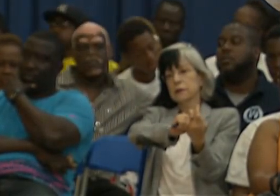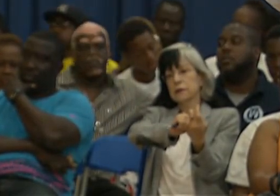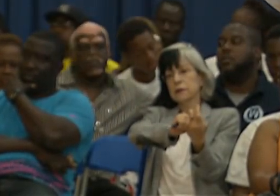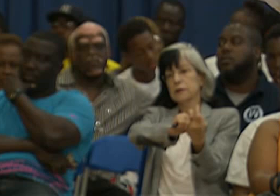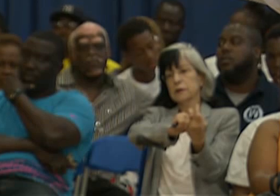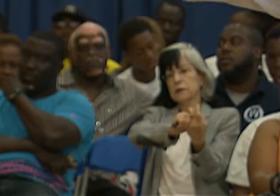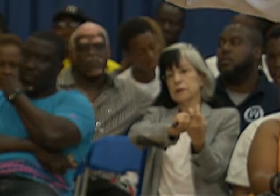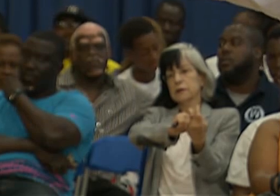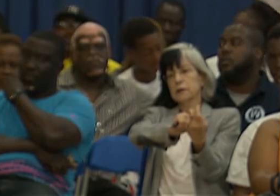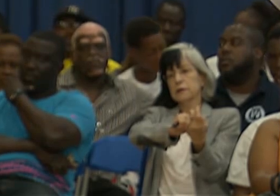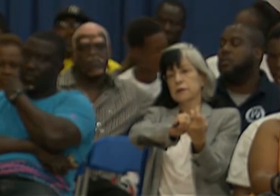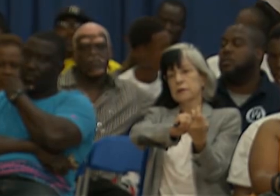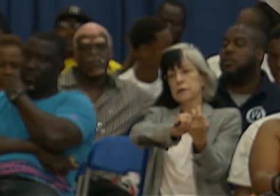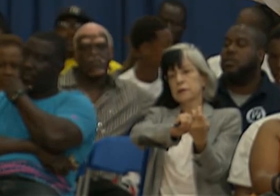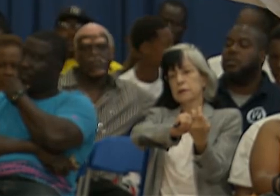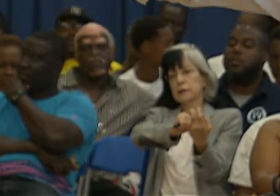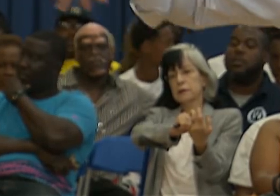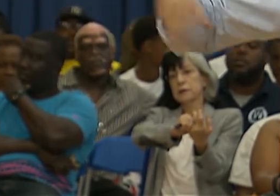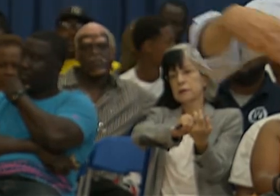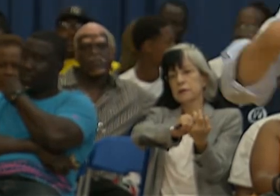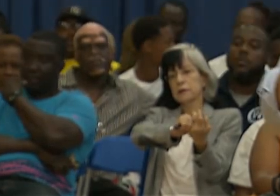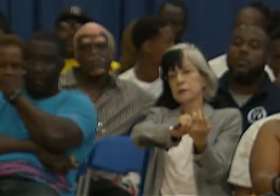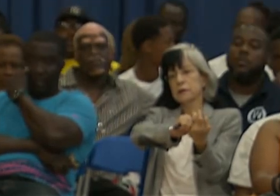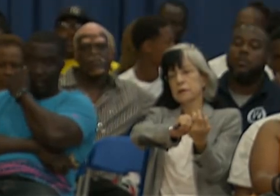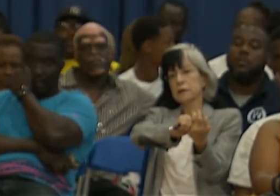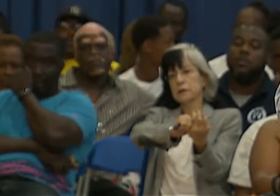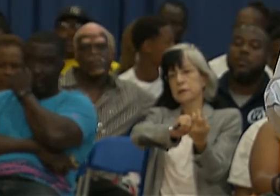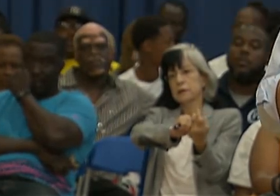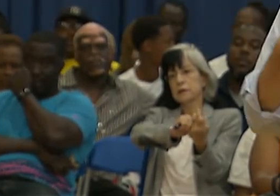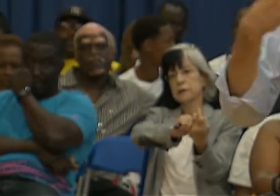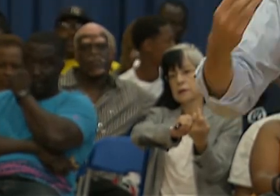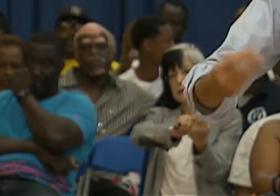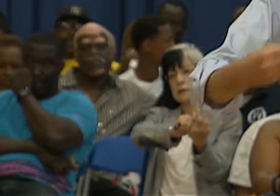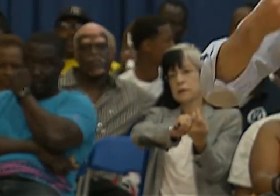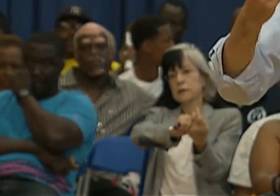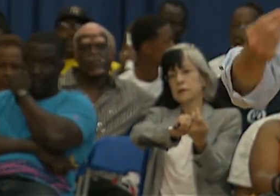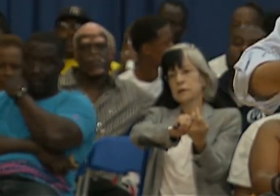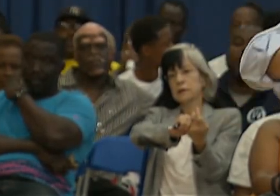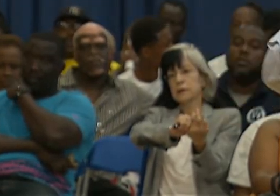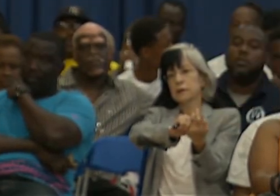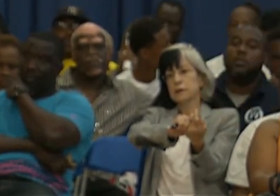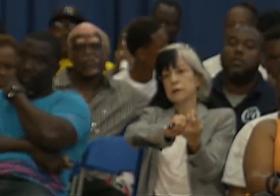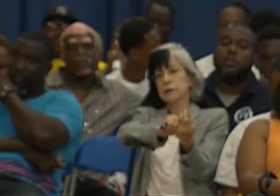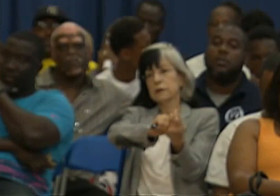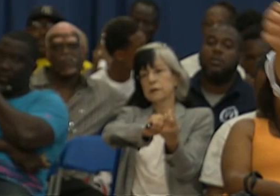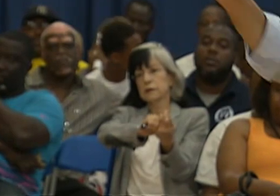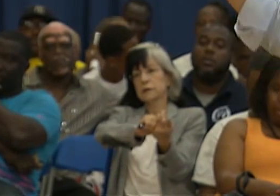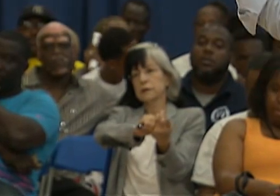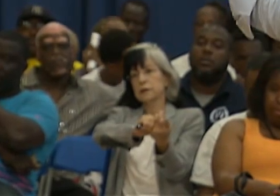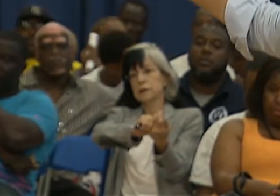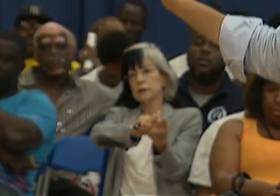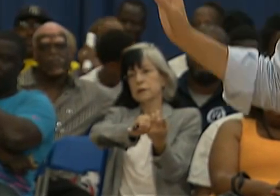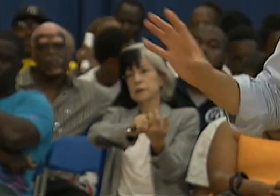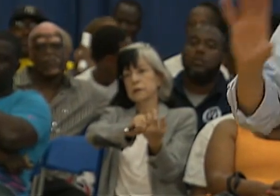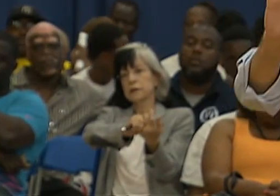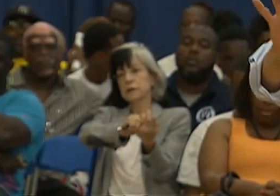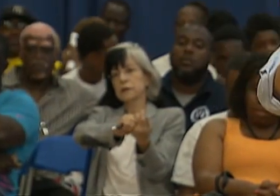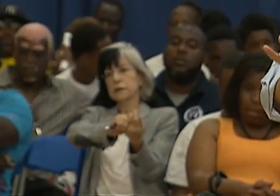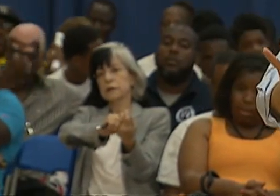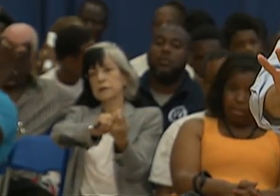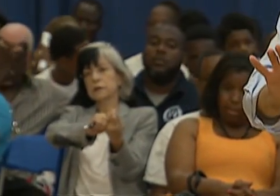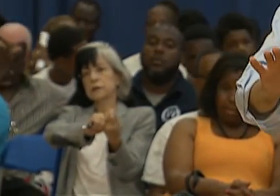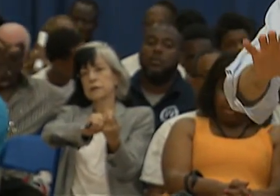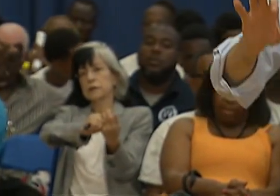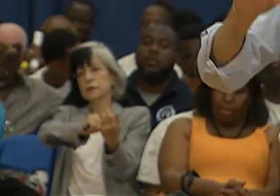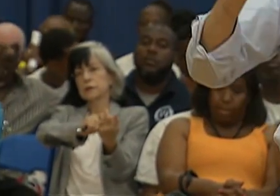federal government. And we've made that very, very clear. So I think we've done some of the right things to start developing that. I think the neighborhood policing